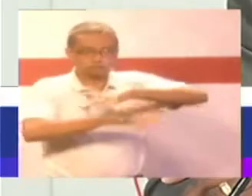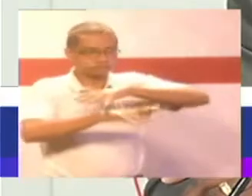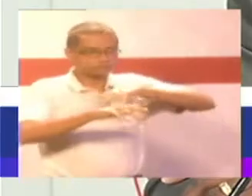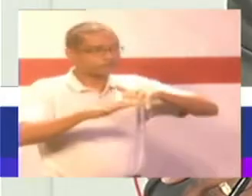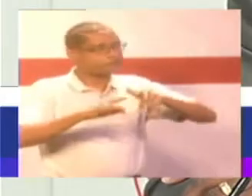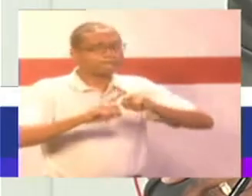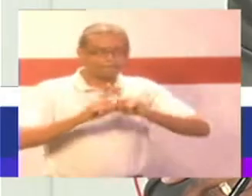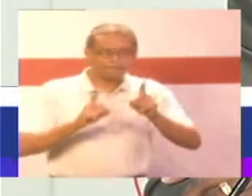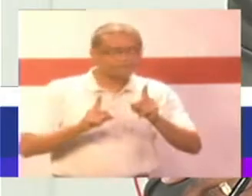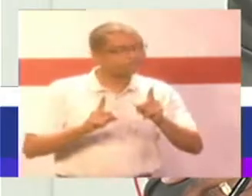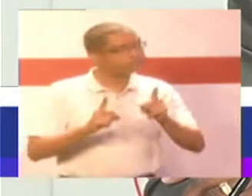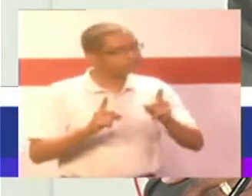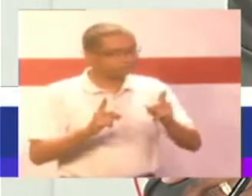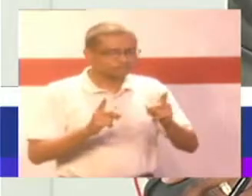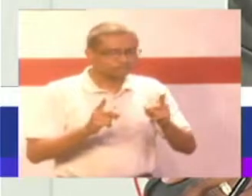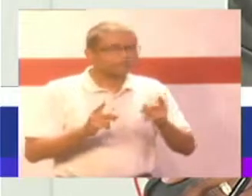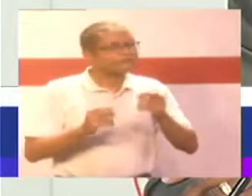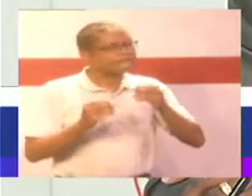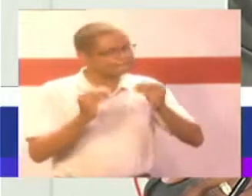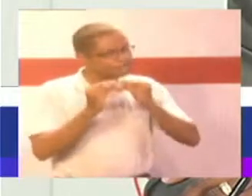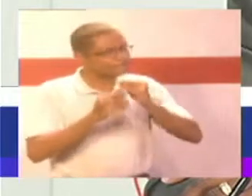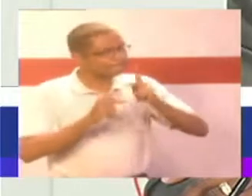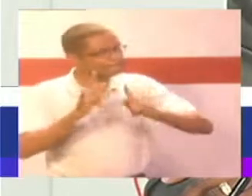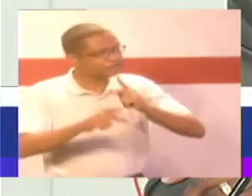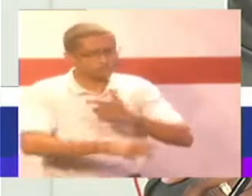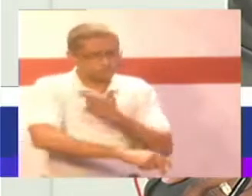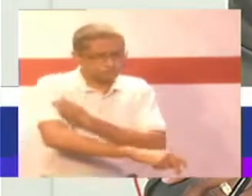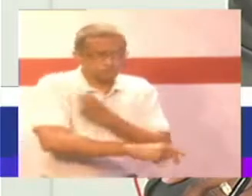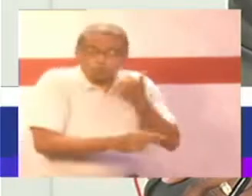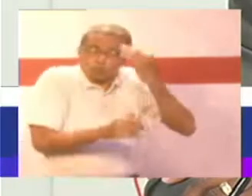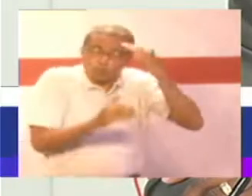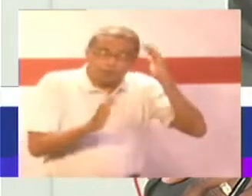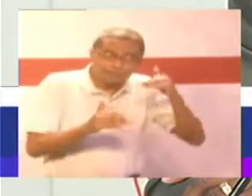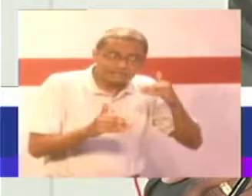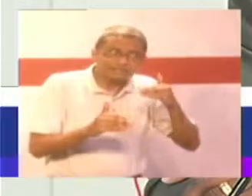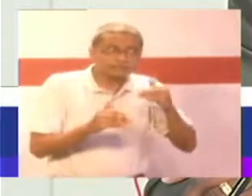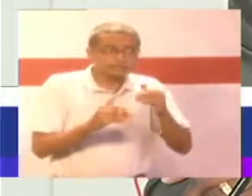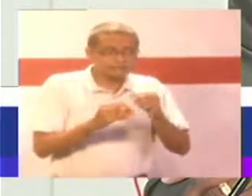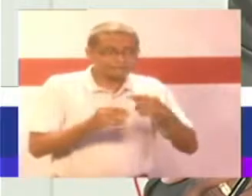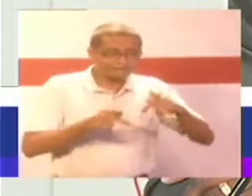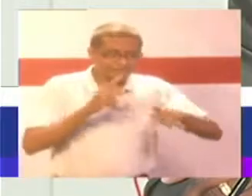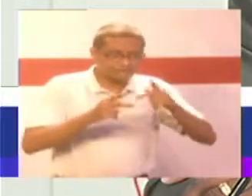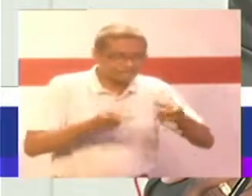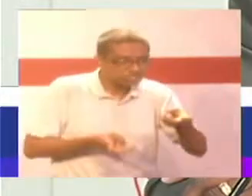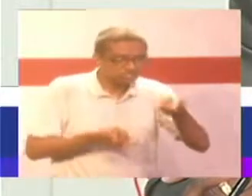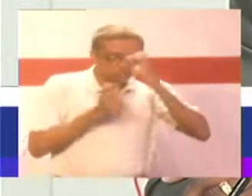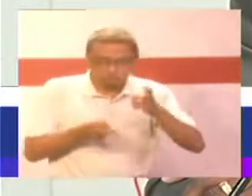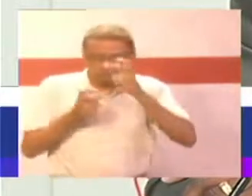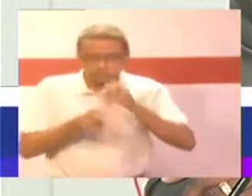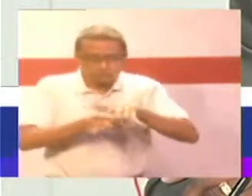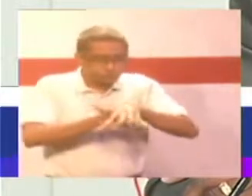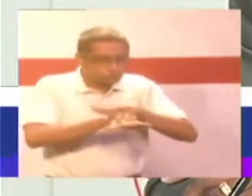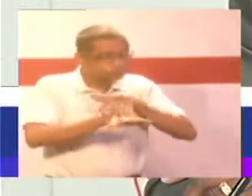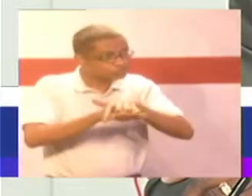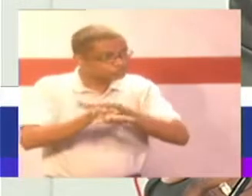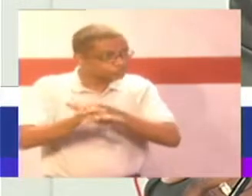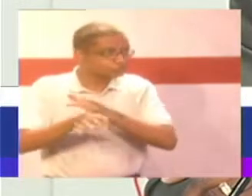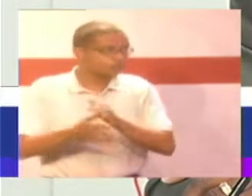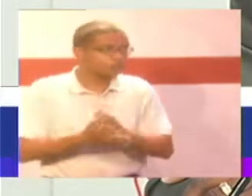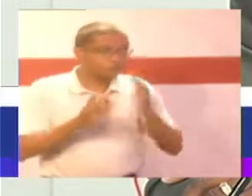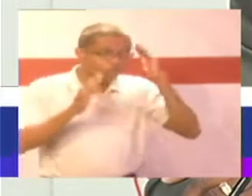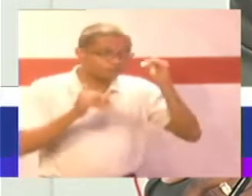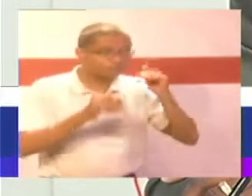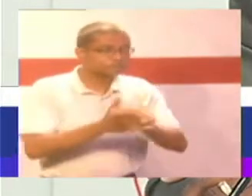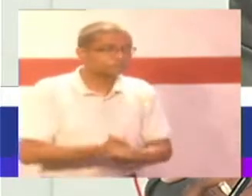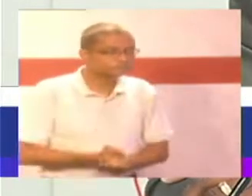vaccinated population, which we hope will help to slow transmission. And we have additional movement among vaccinated groups as